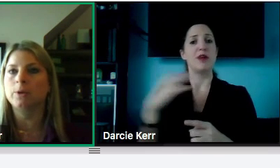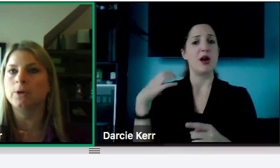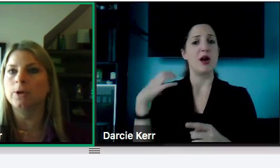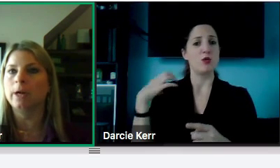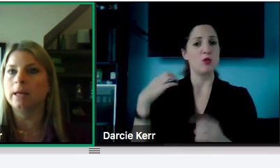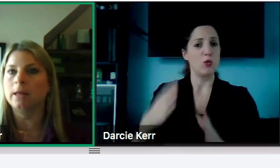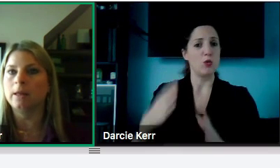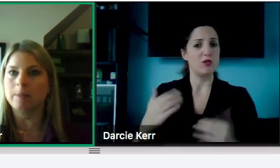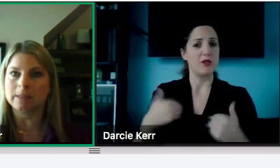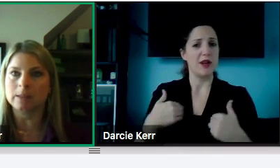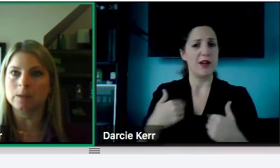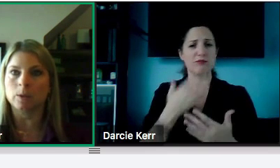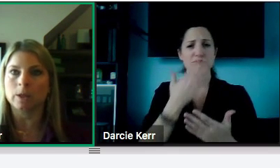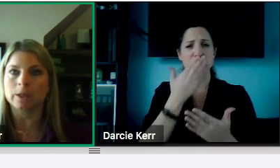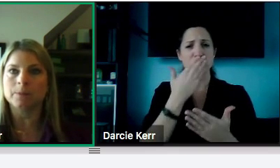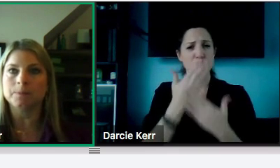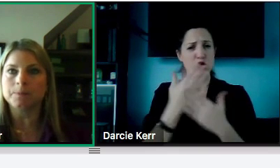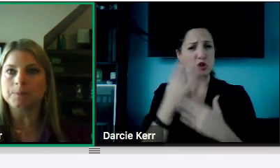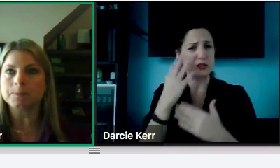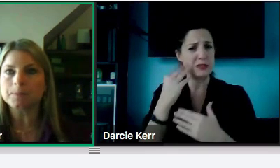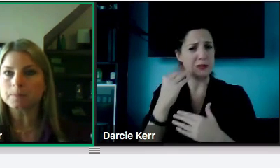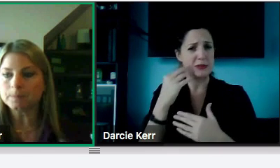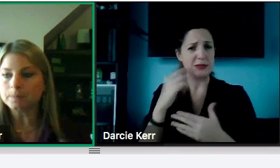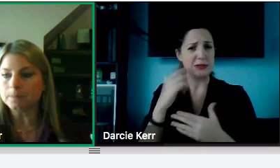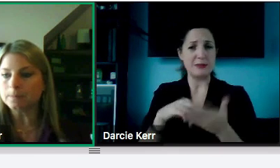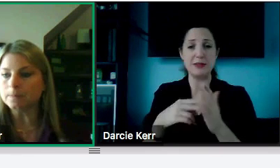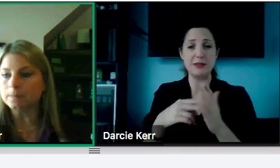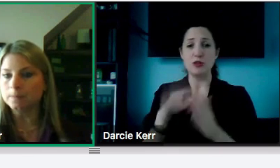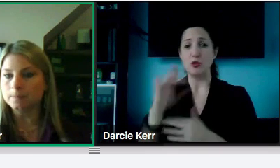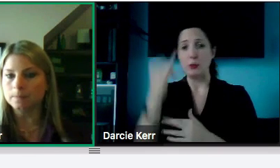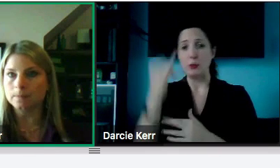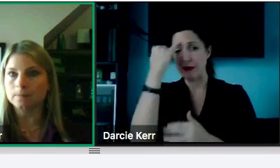an entrepreneur and in the business world.